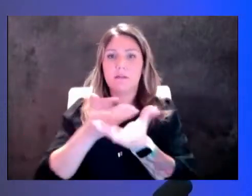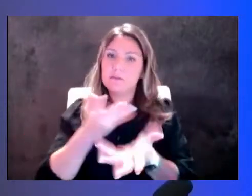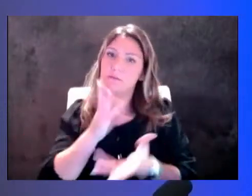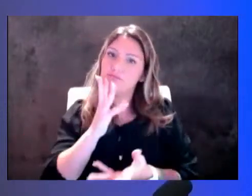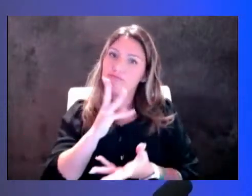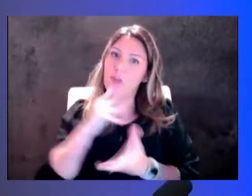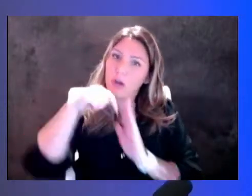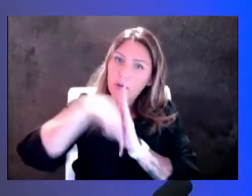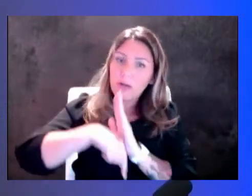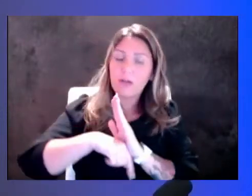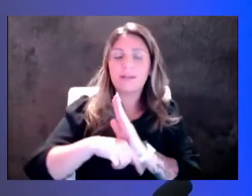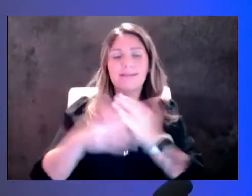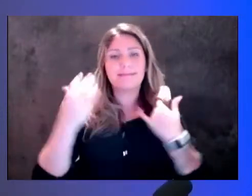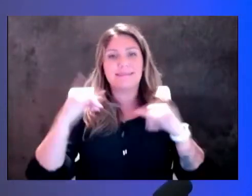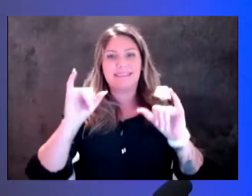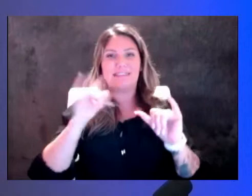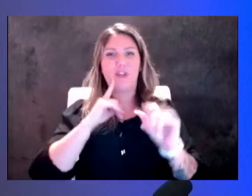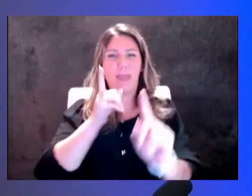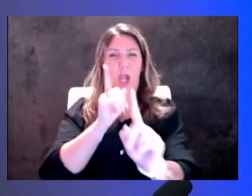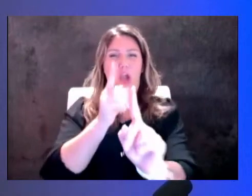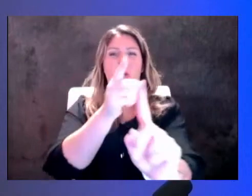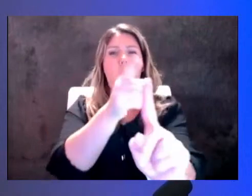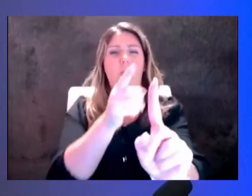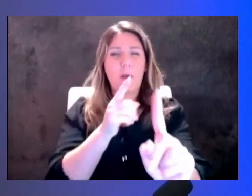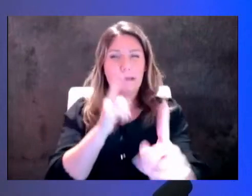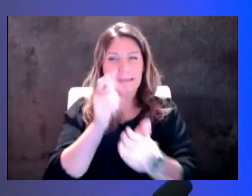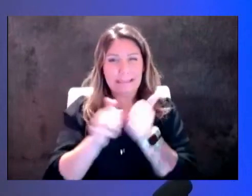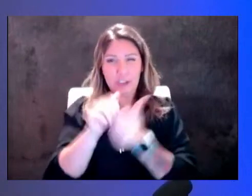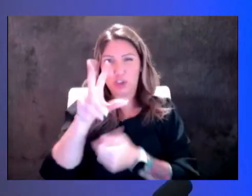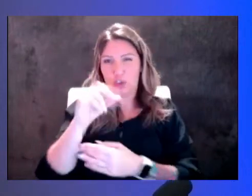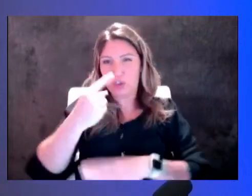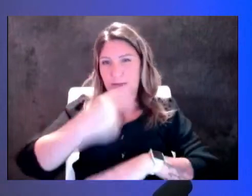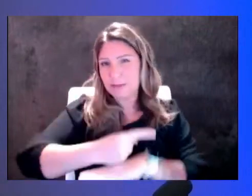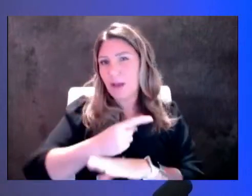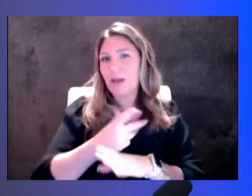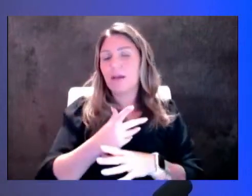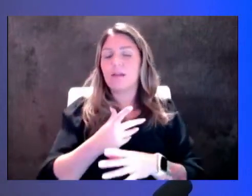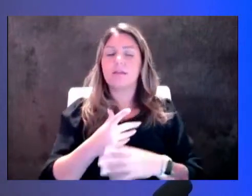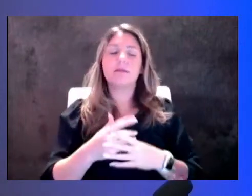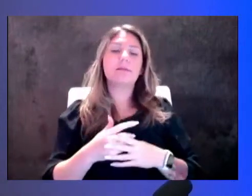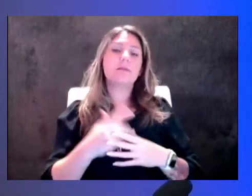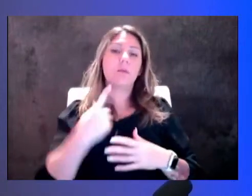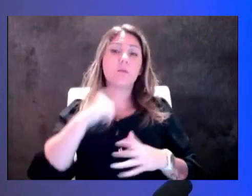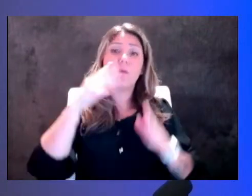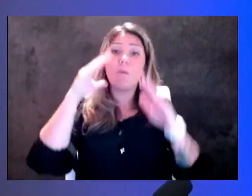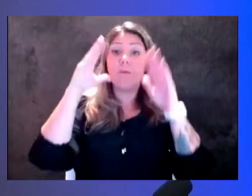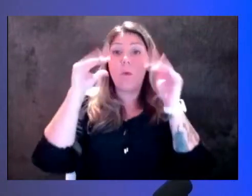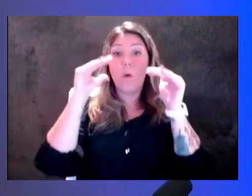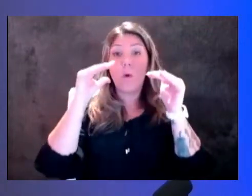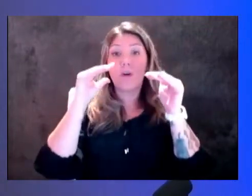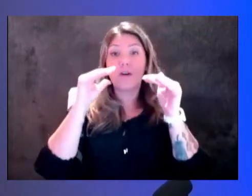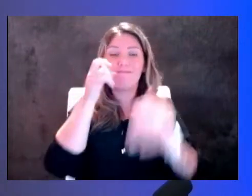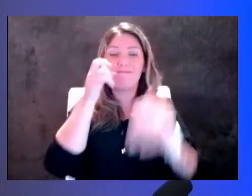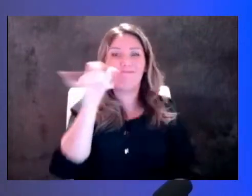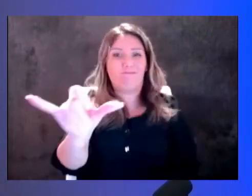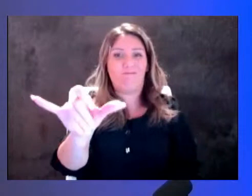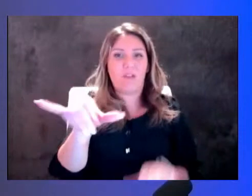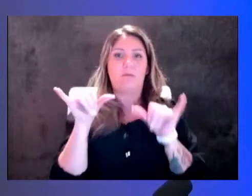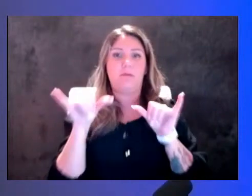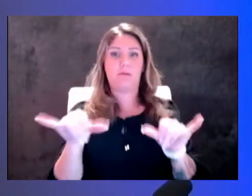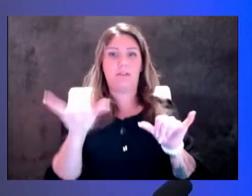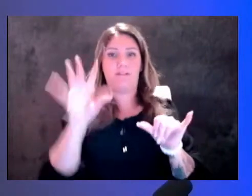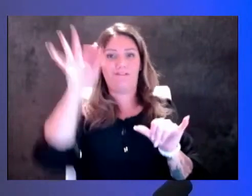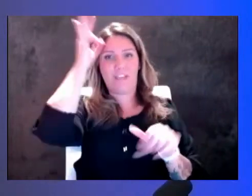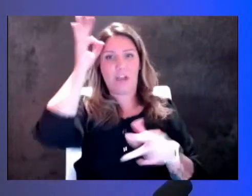still just moving that goalpost every 30 days as we are hopeful that some permanency to both at a federal level and a state